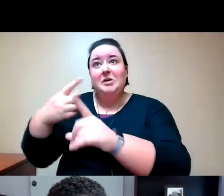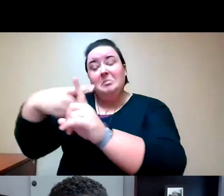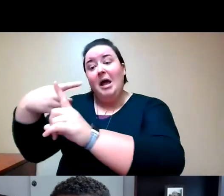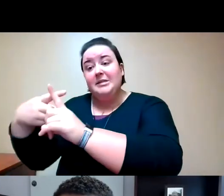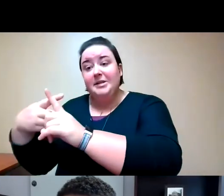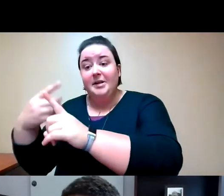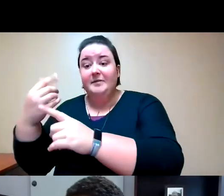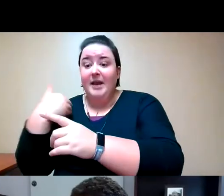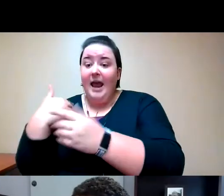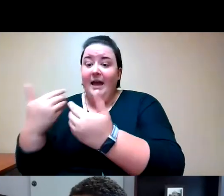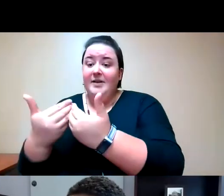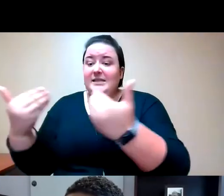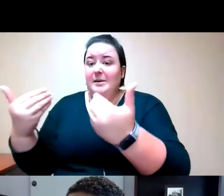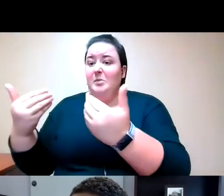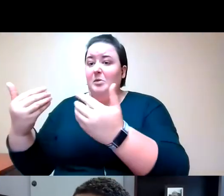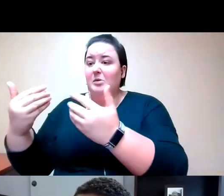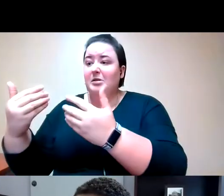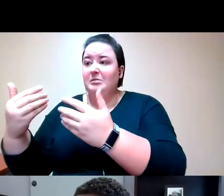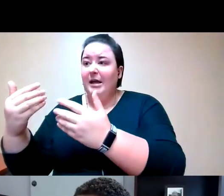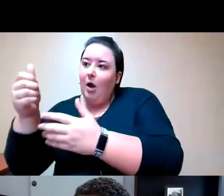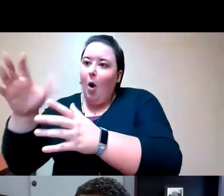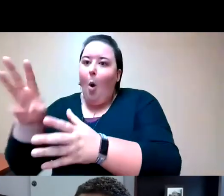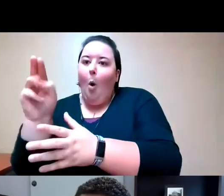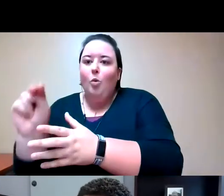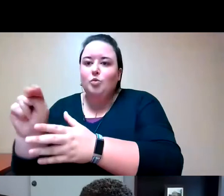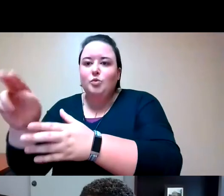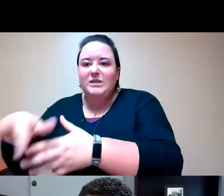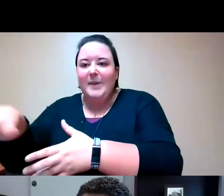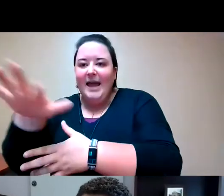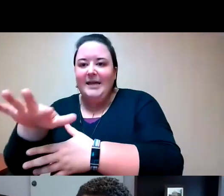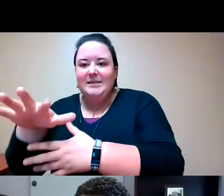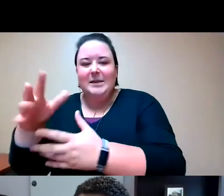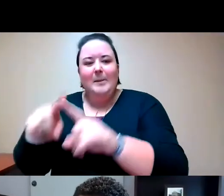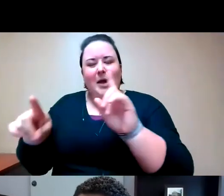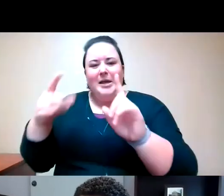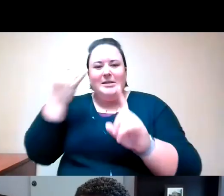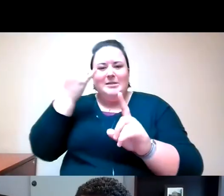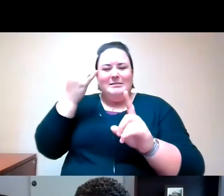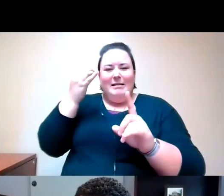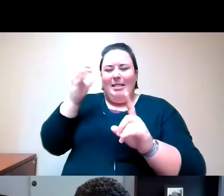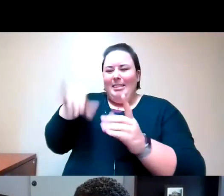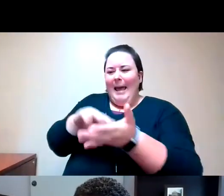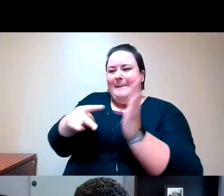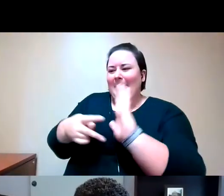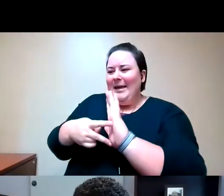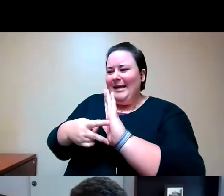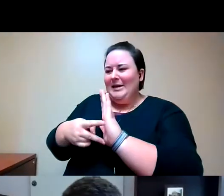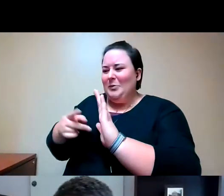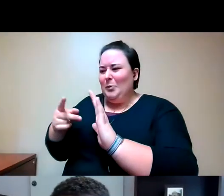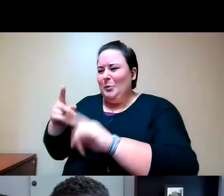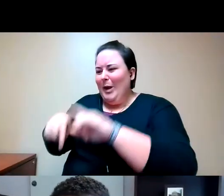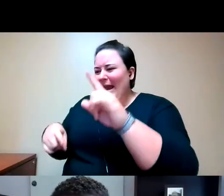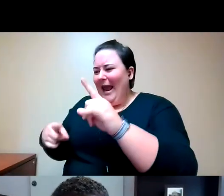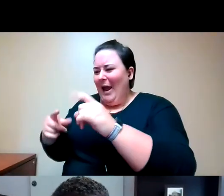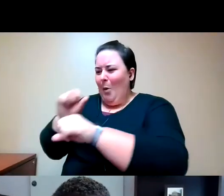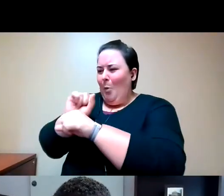to then separate people that are other? What does it say if we're not able to recognize that we can all be working together to do the things that